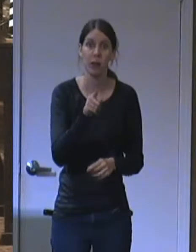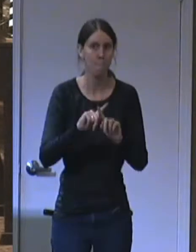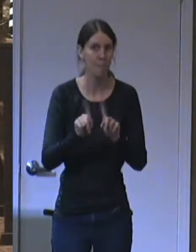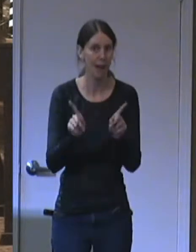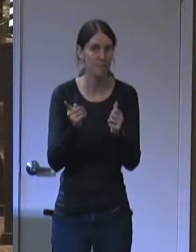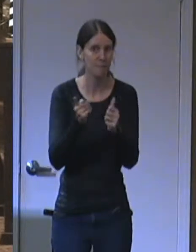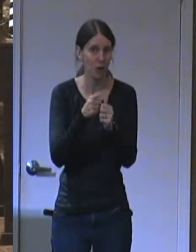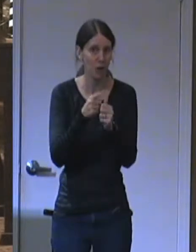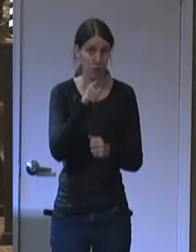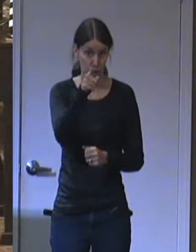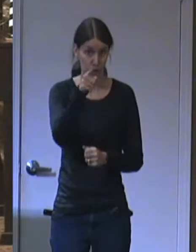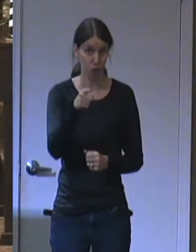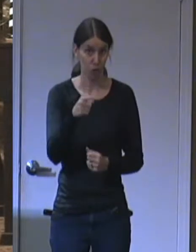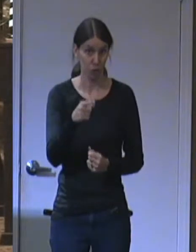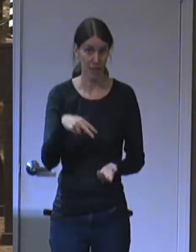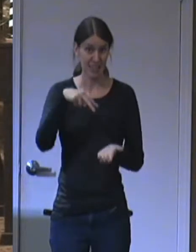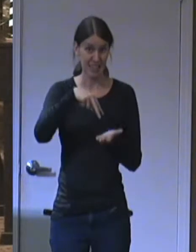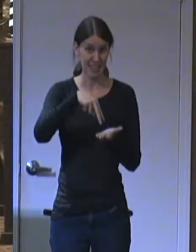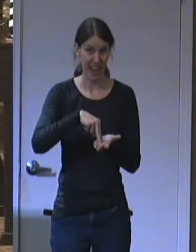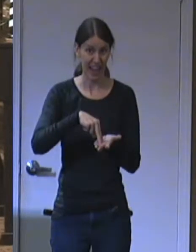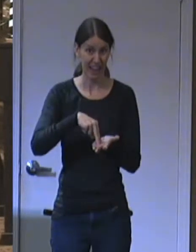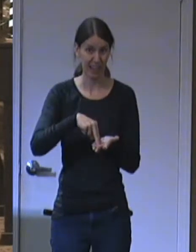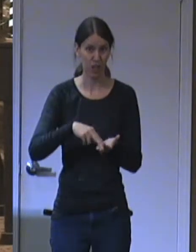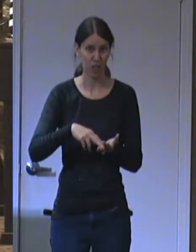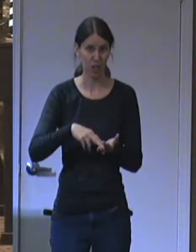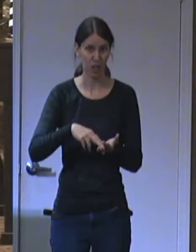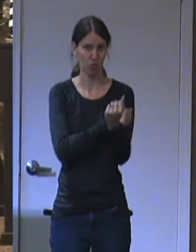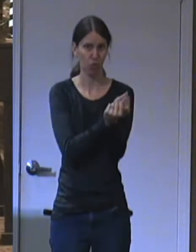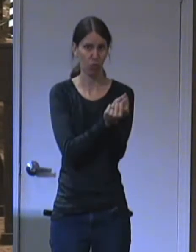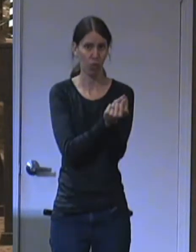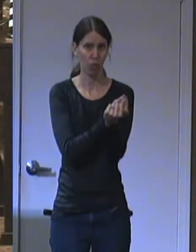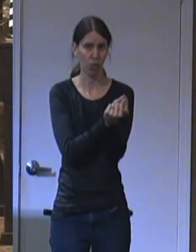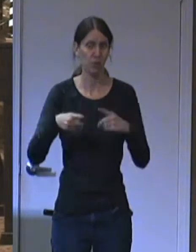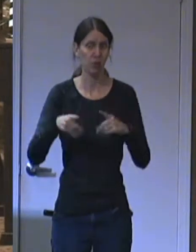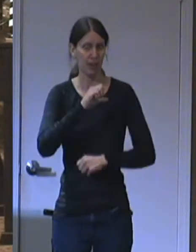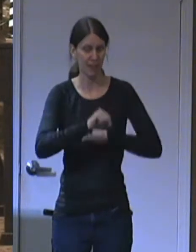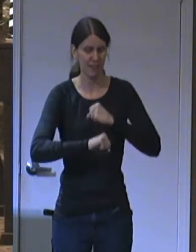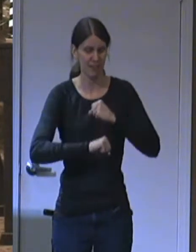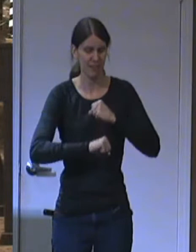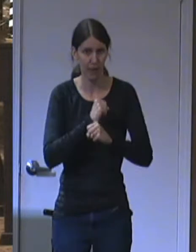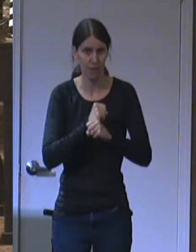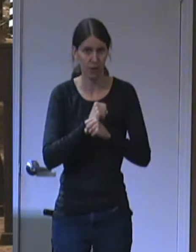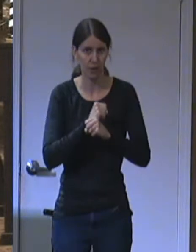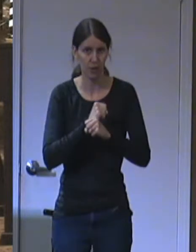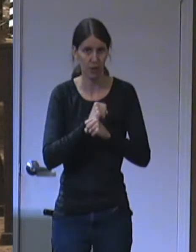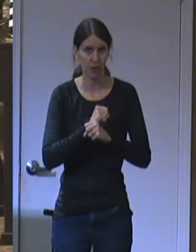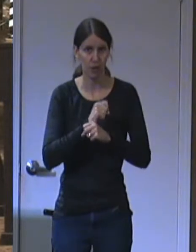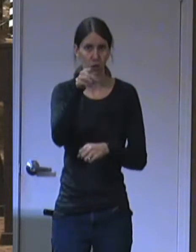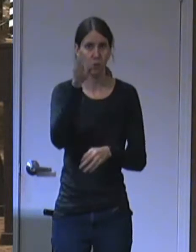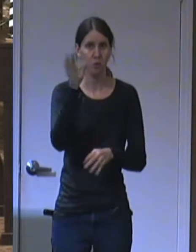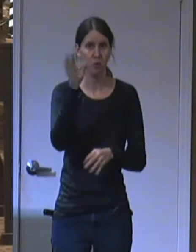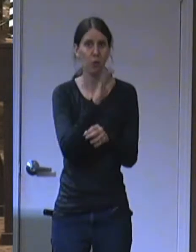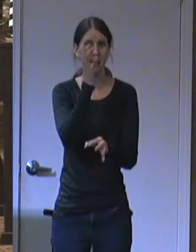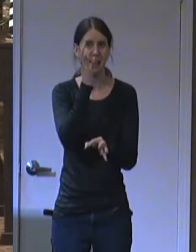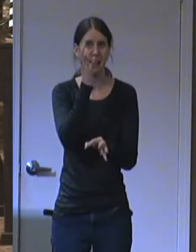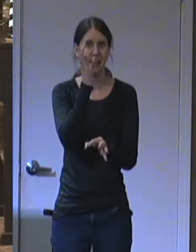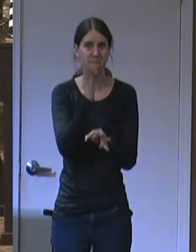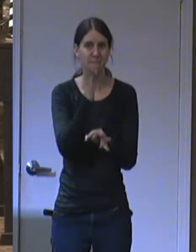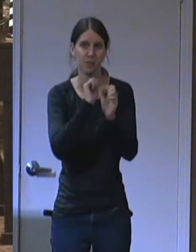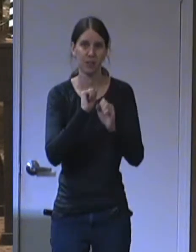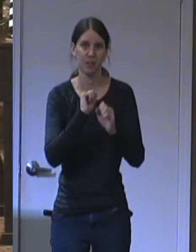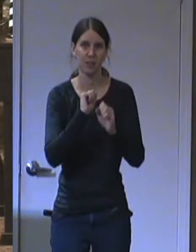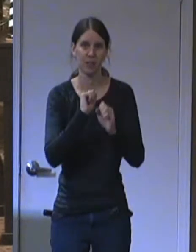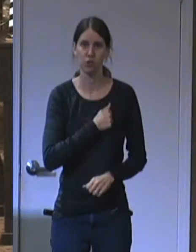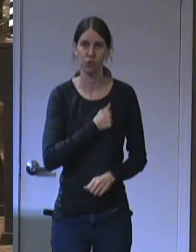fiery trials on your own and they see you come through with a faithful attitude, not giving up,